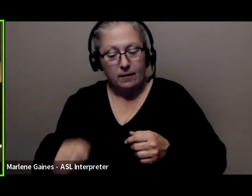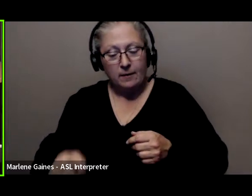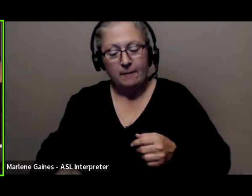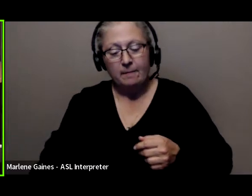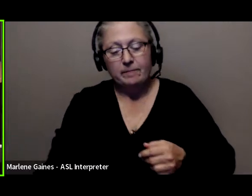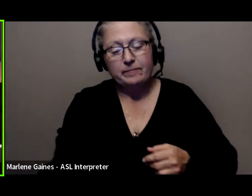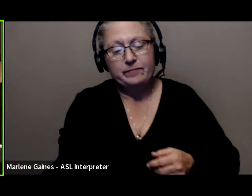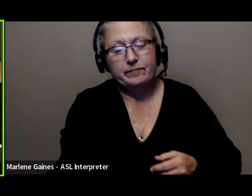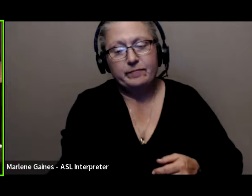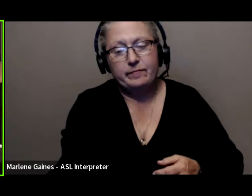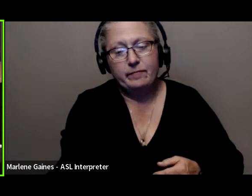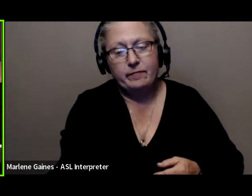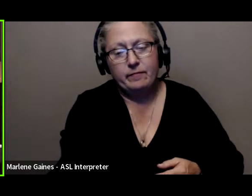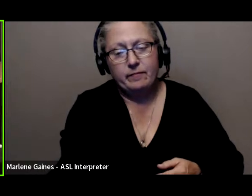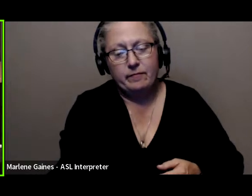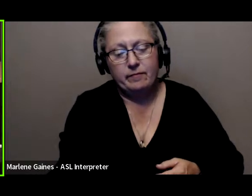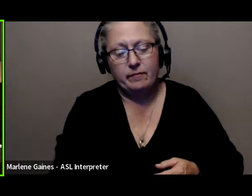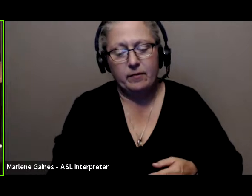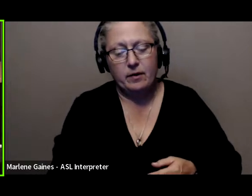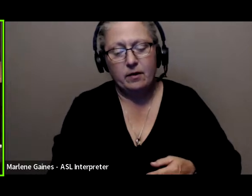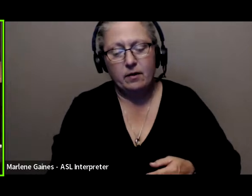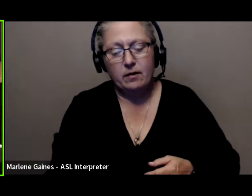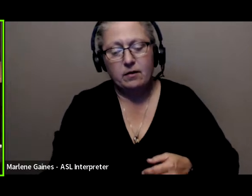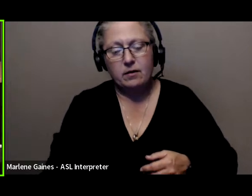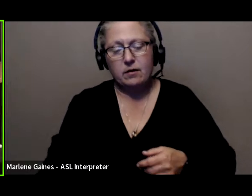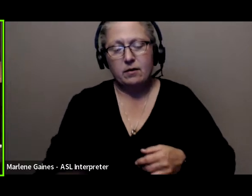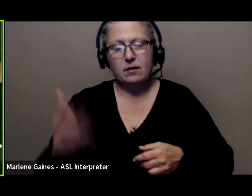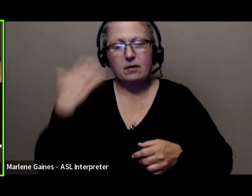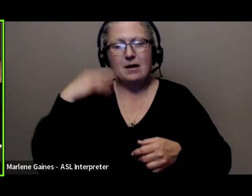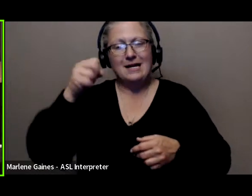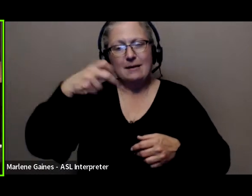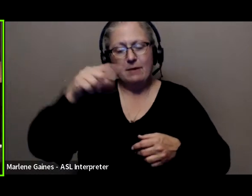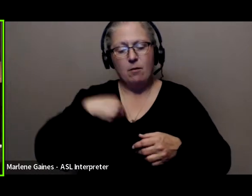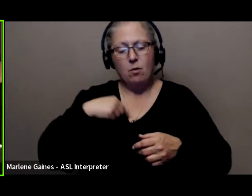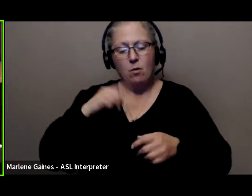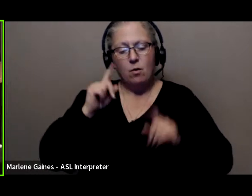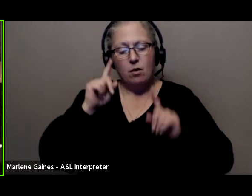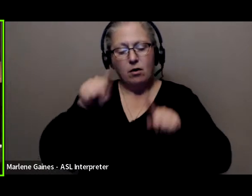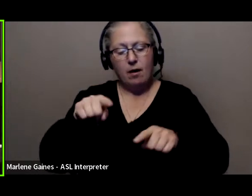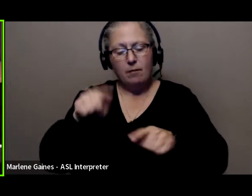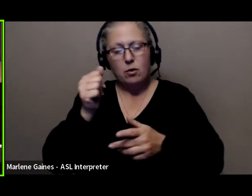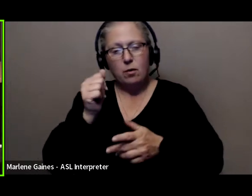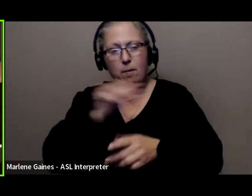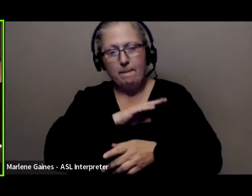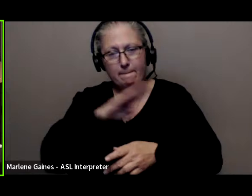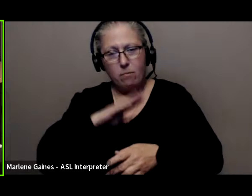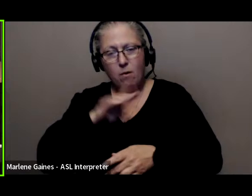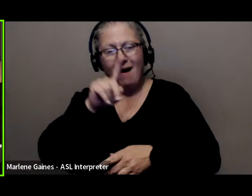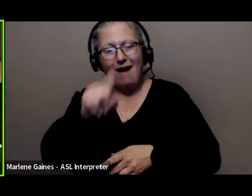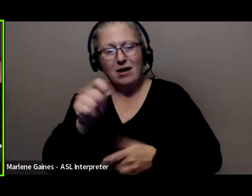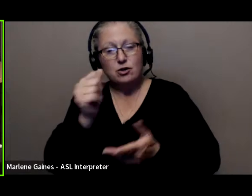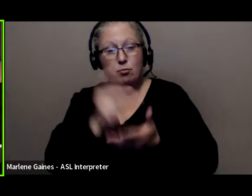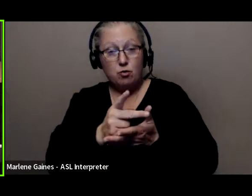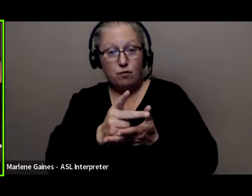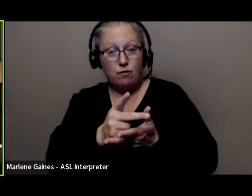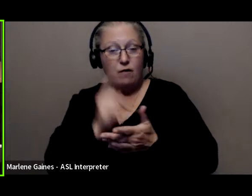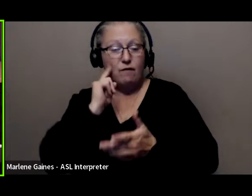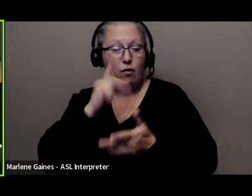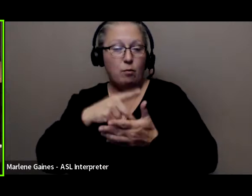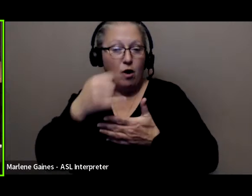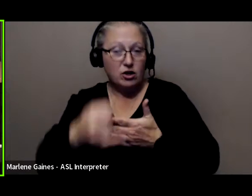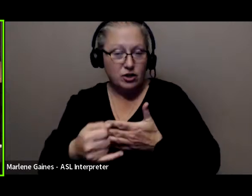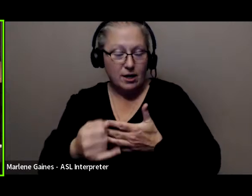Yeah, in September, we came to the board and asked for the approval for the